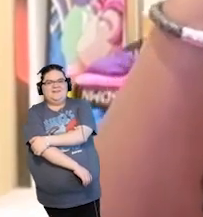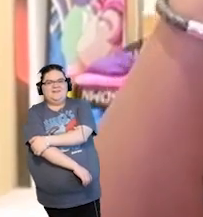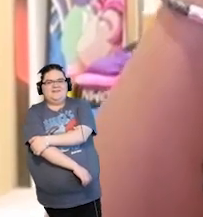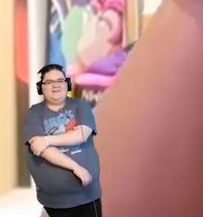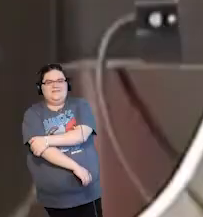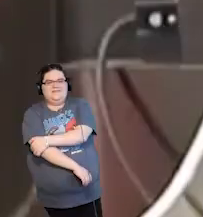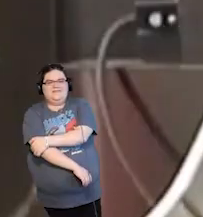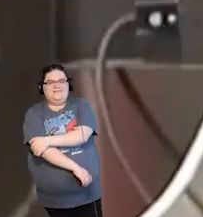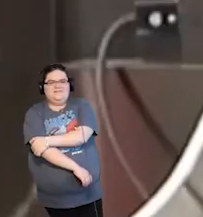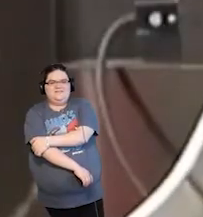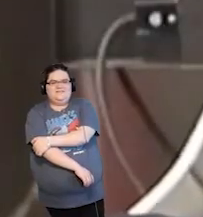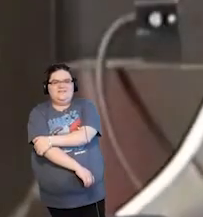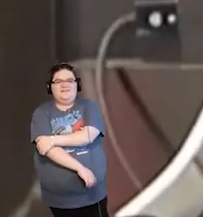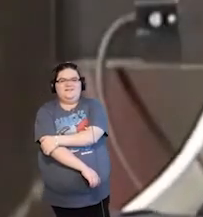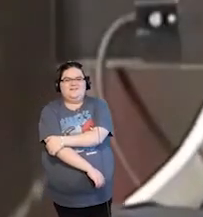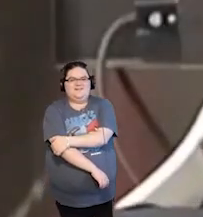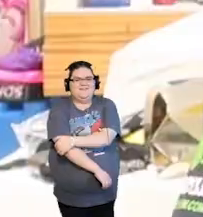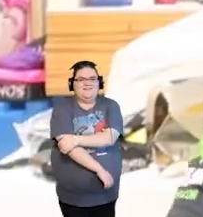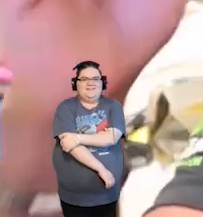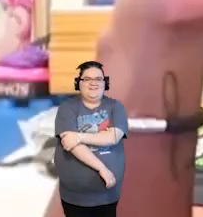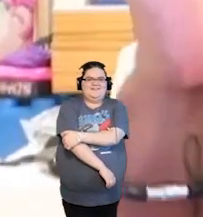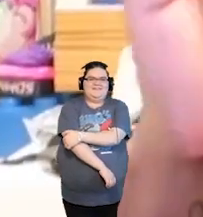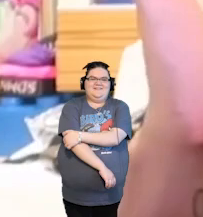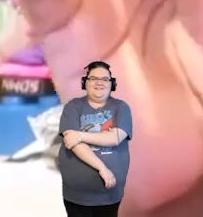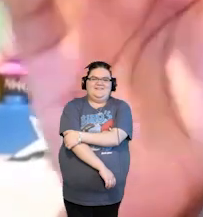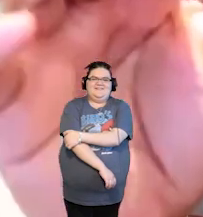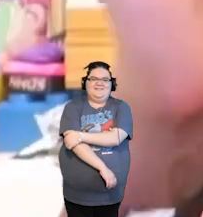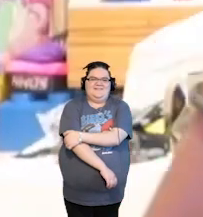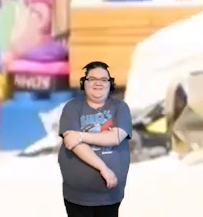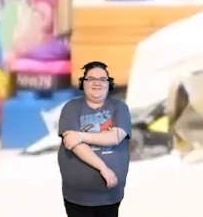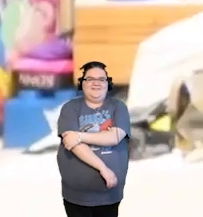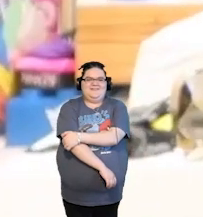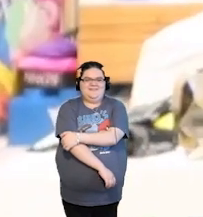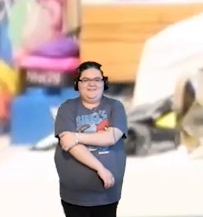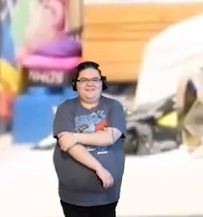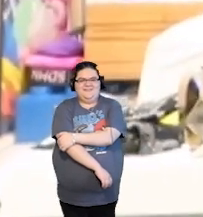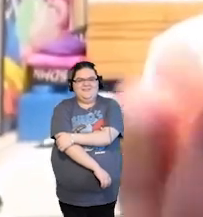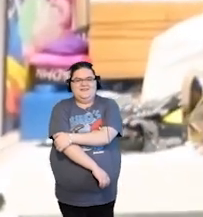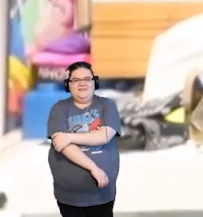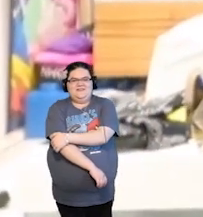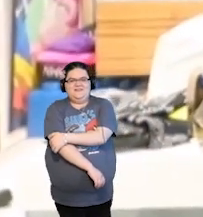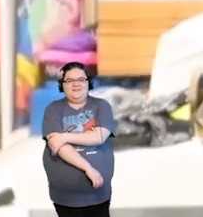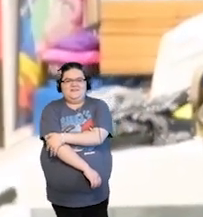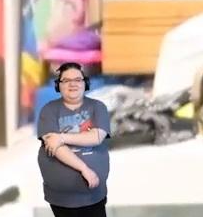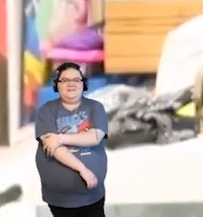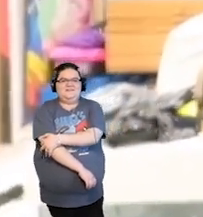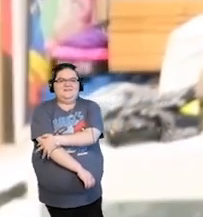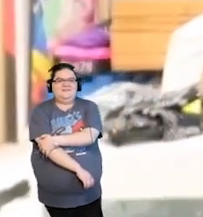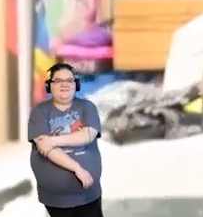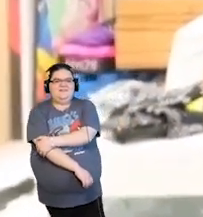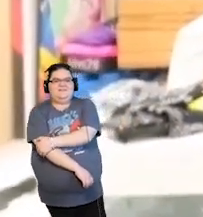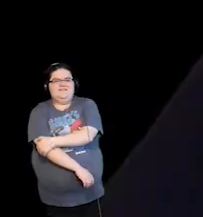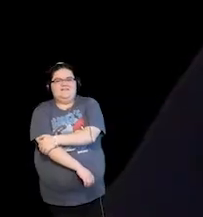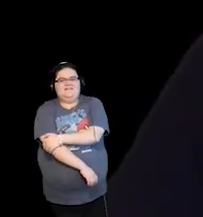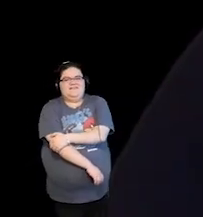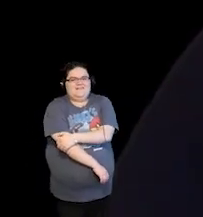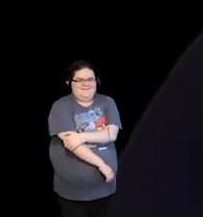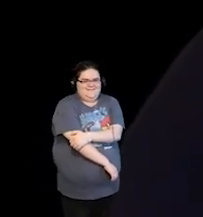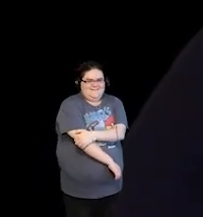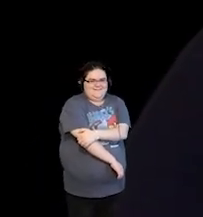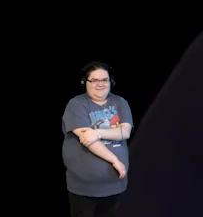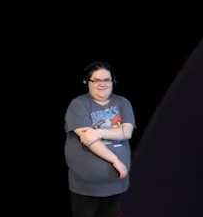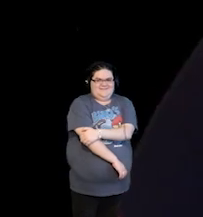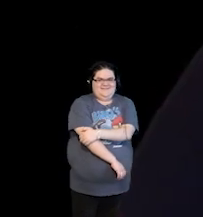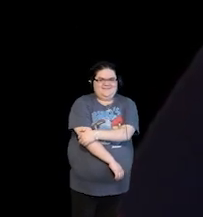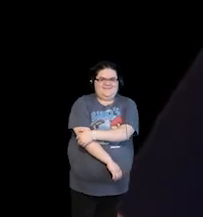I was finally able to do the task. Was it? The maze task. I was halfway through it. And then all of a sudden someone's calling buddies. It's taking